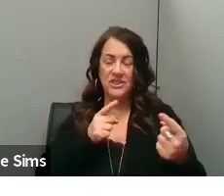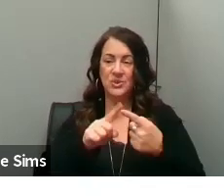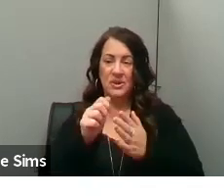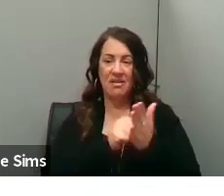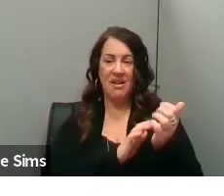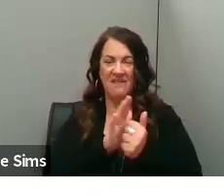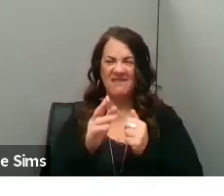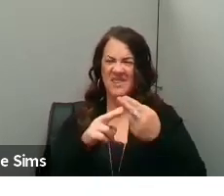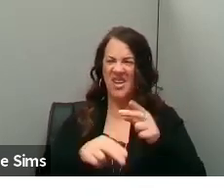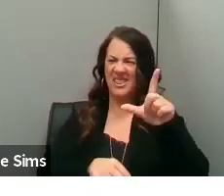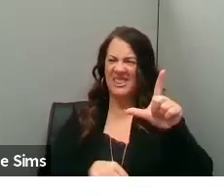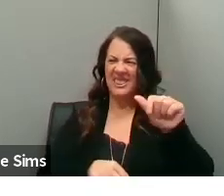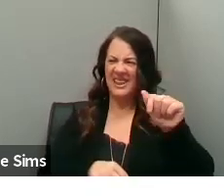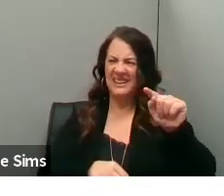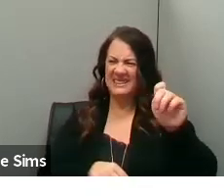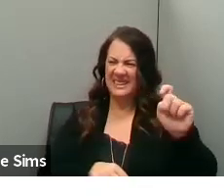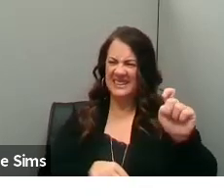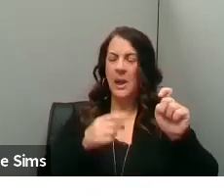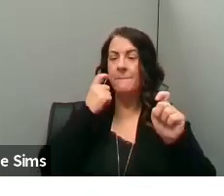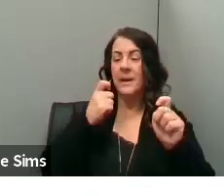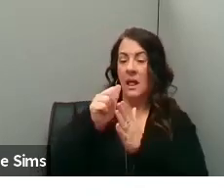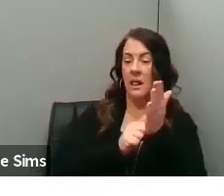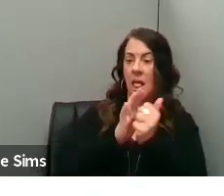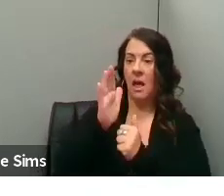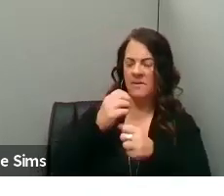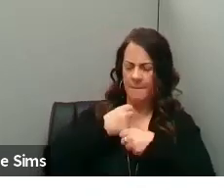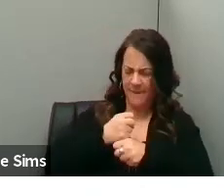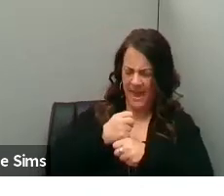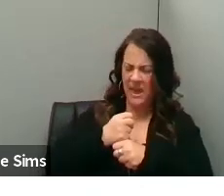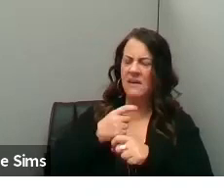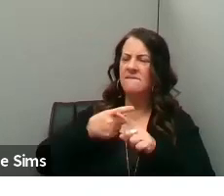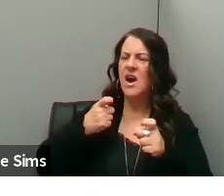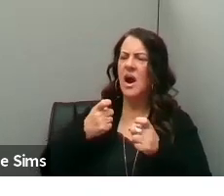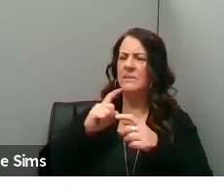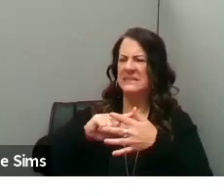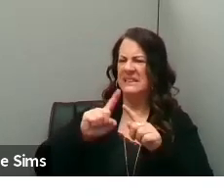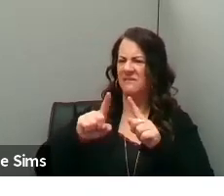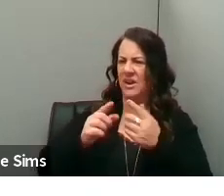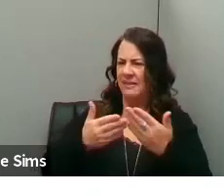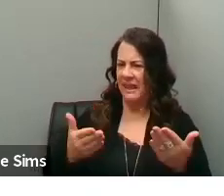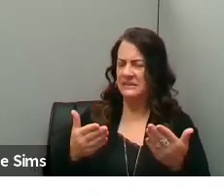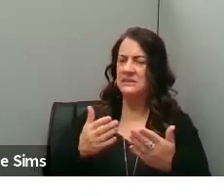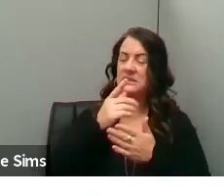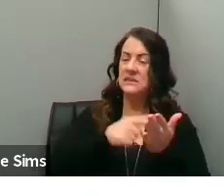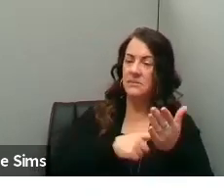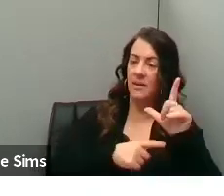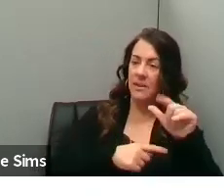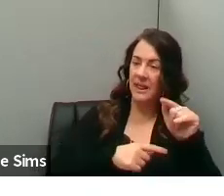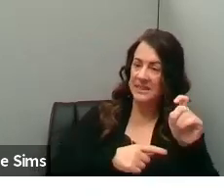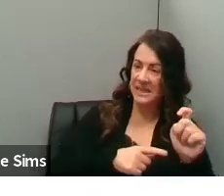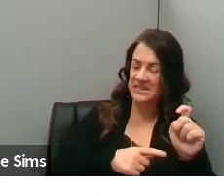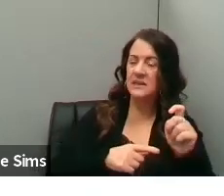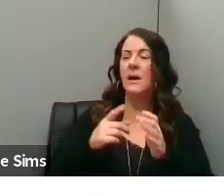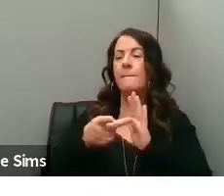as different types of gloves, as an accommodation, his employer, Joe, would be required to provide him with